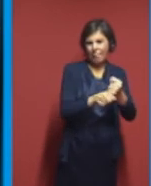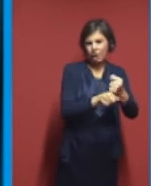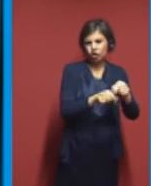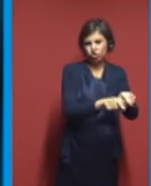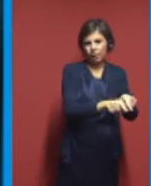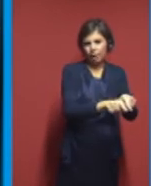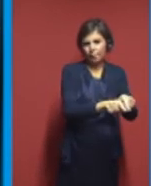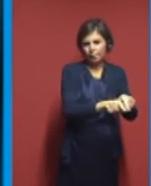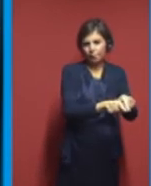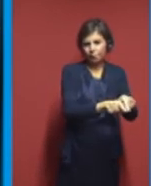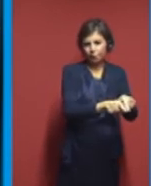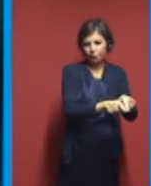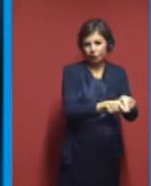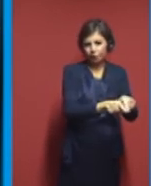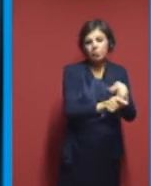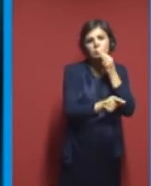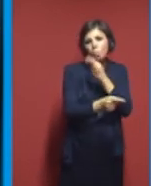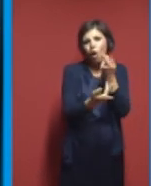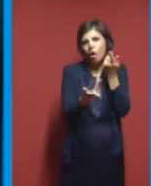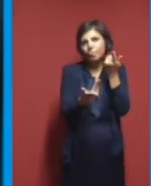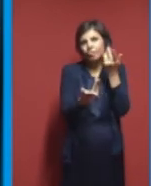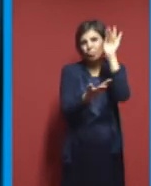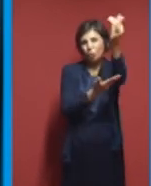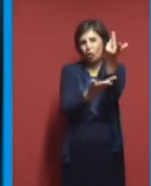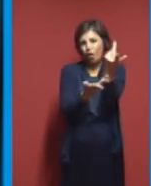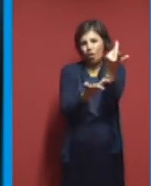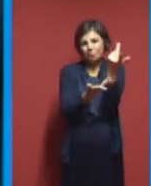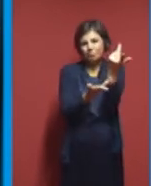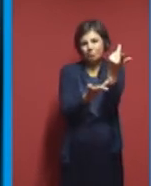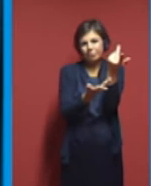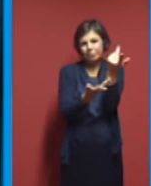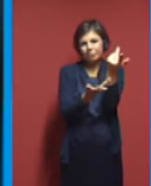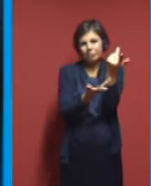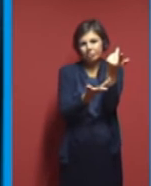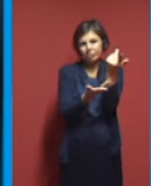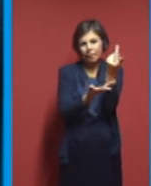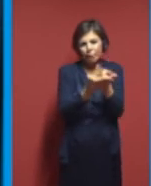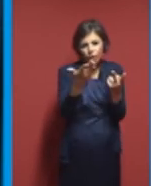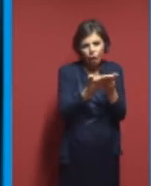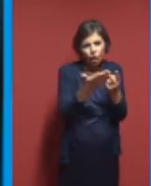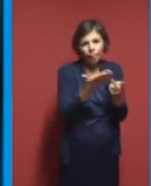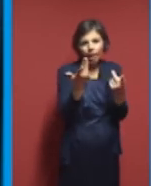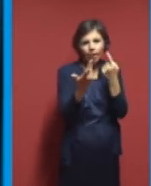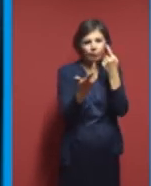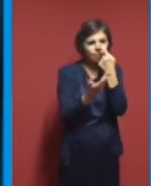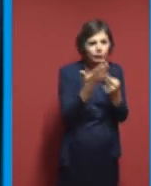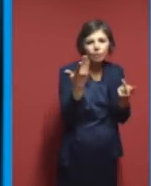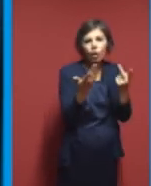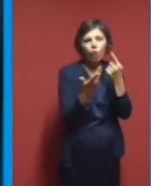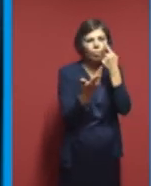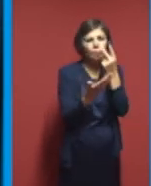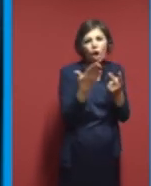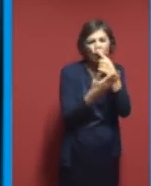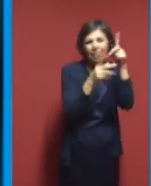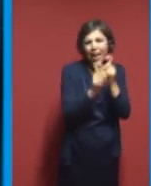those costs. Okay, so like a clinical trial on a chip. But what else can we do? Okay, because this is a maker audience, right? So I can't resist